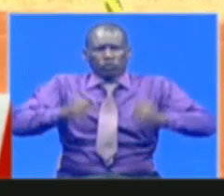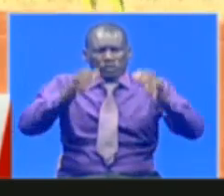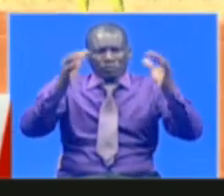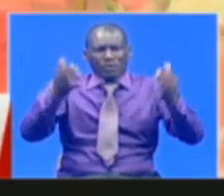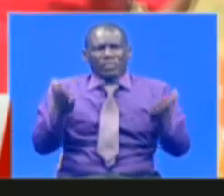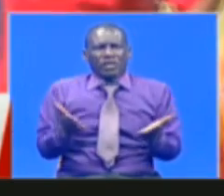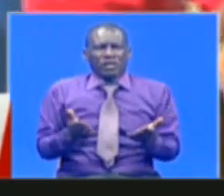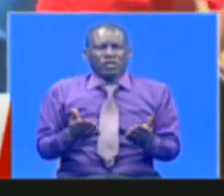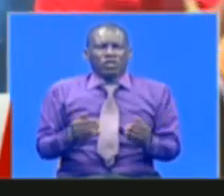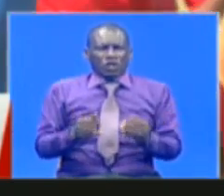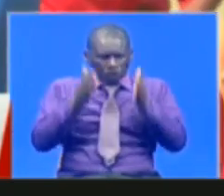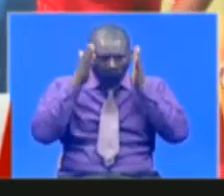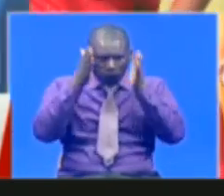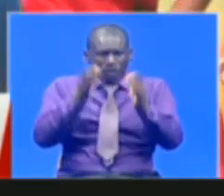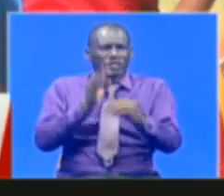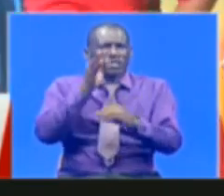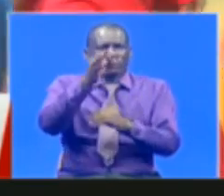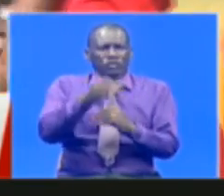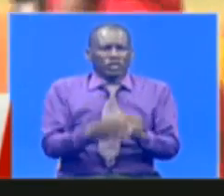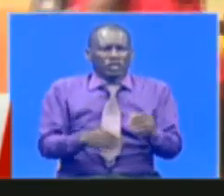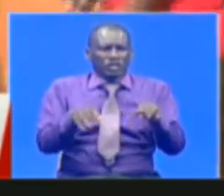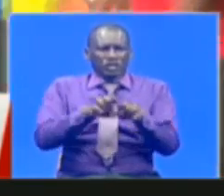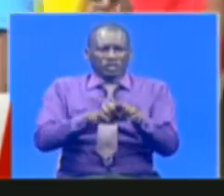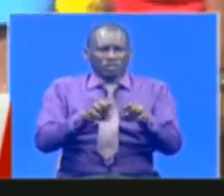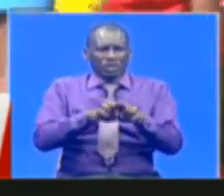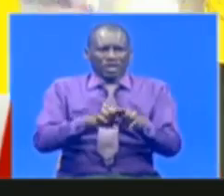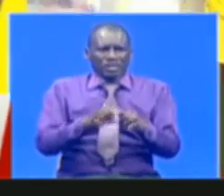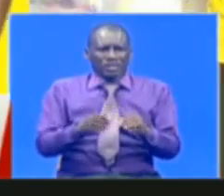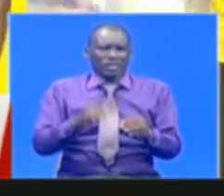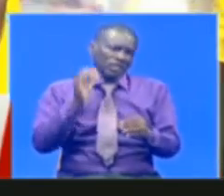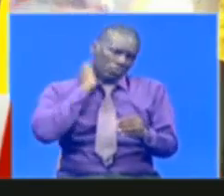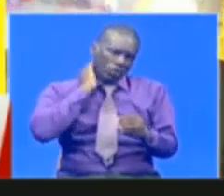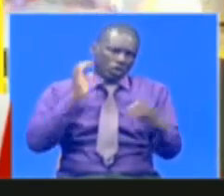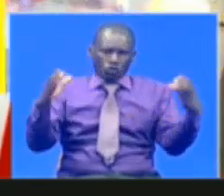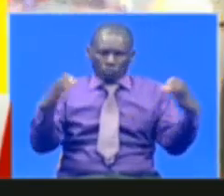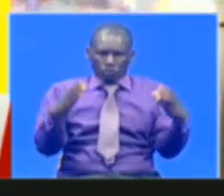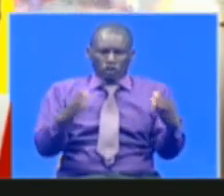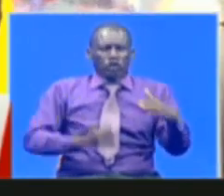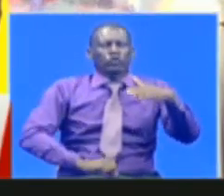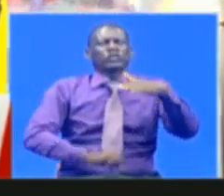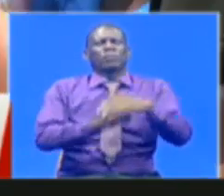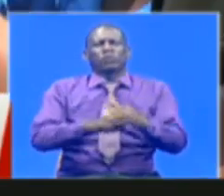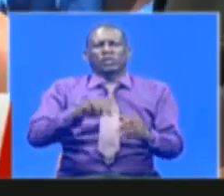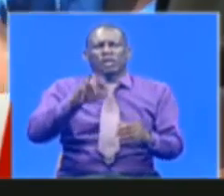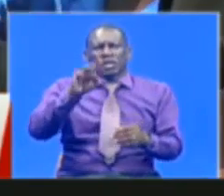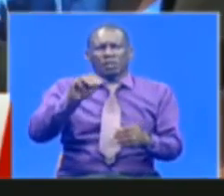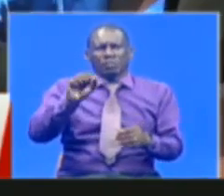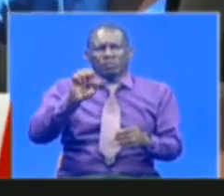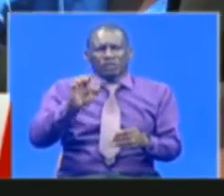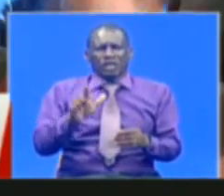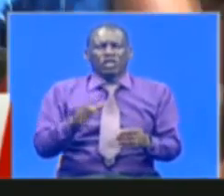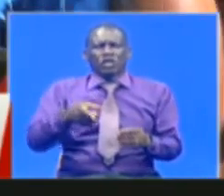with an eye on the future, even as he urges the Murang'a community to rally behind MCL. We're trying to set